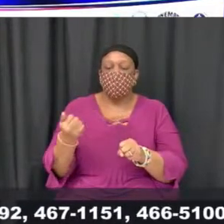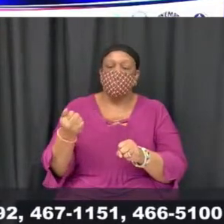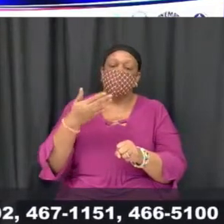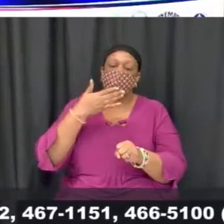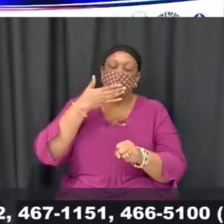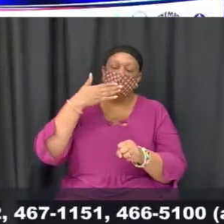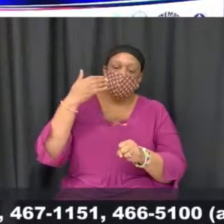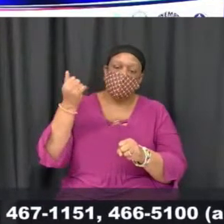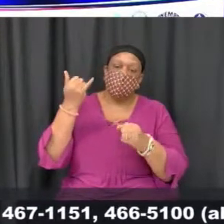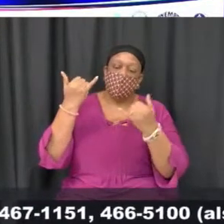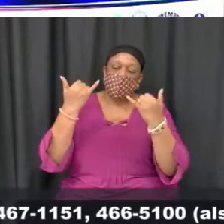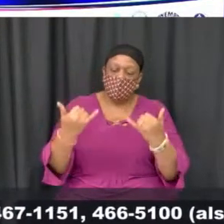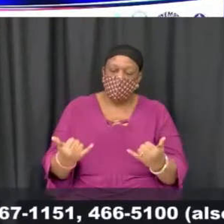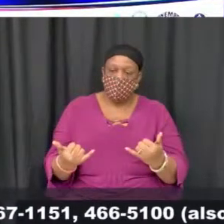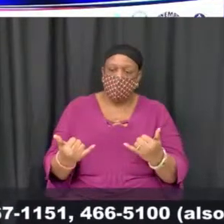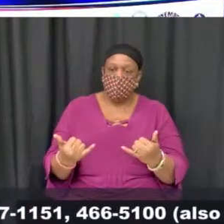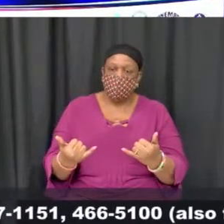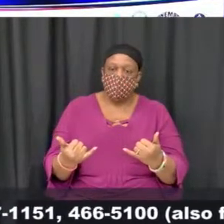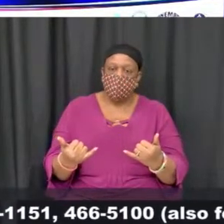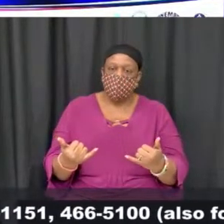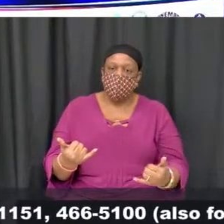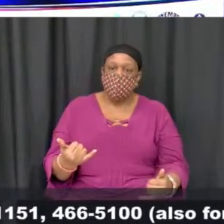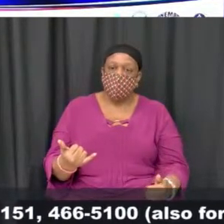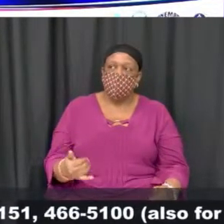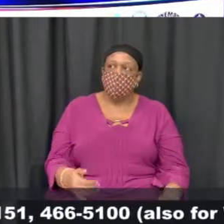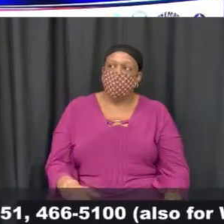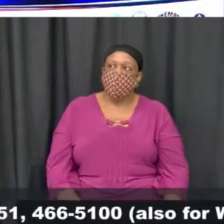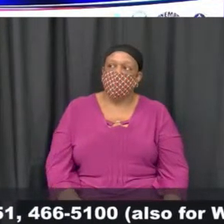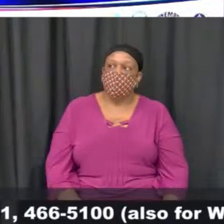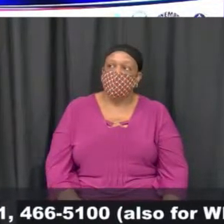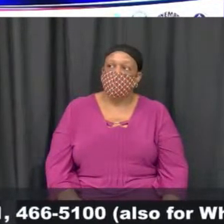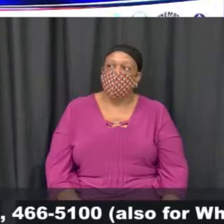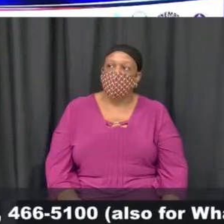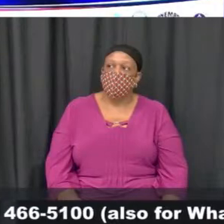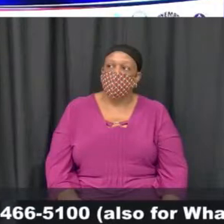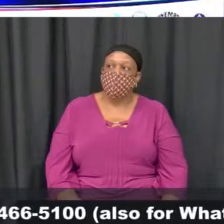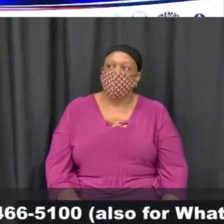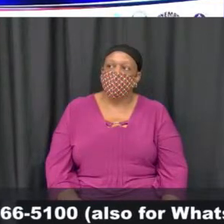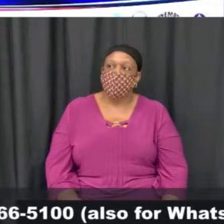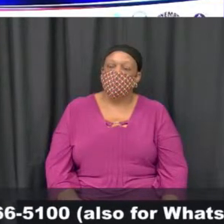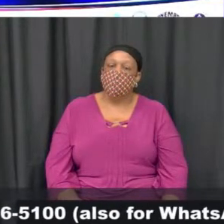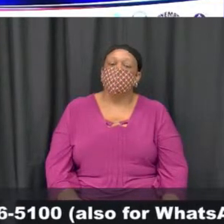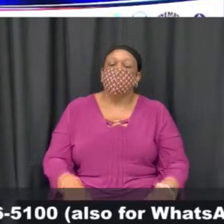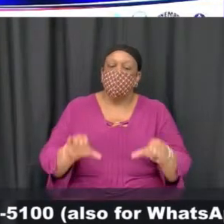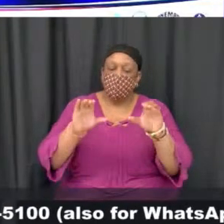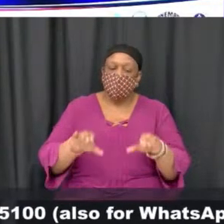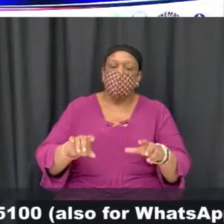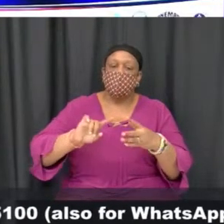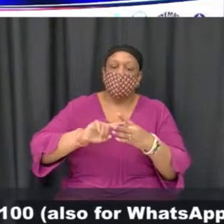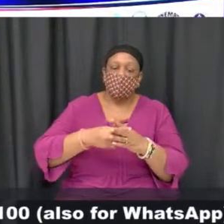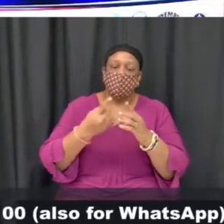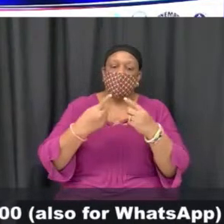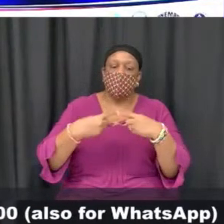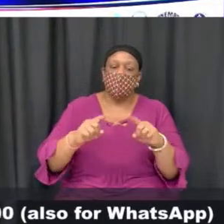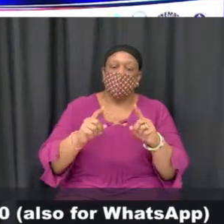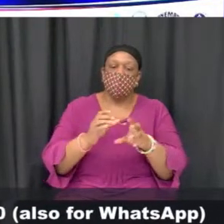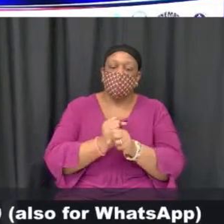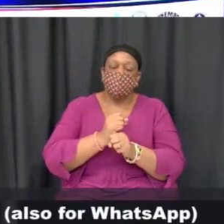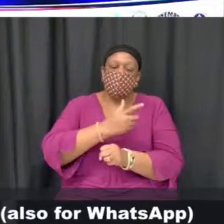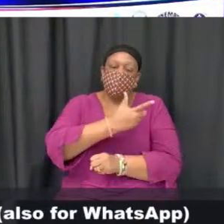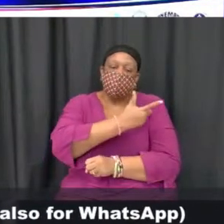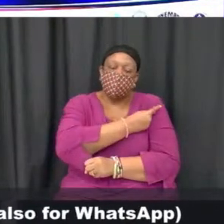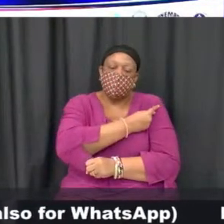resolve and you had 2 negative tests indicating that you're fully recovered, you can start your vaccination. However, we also say